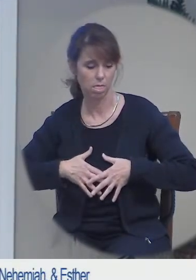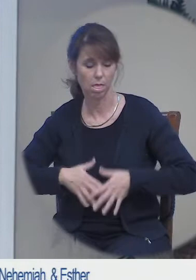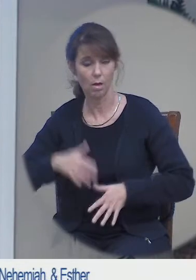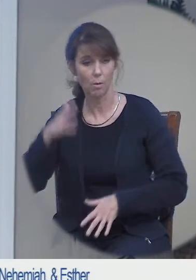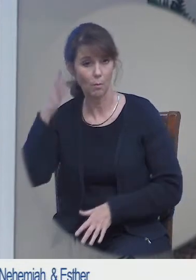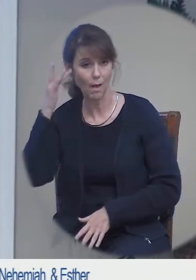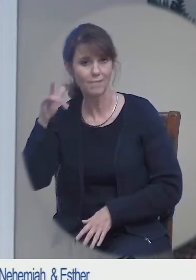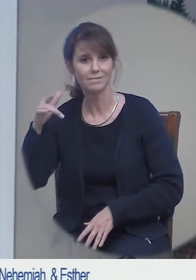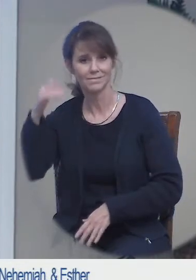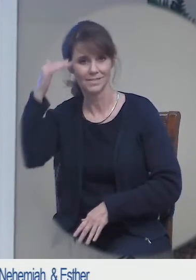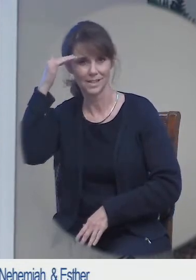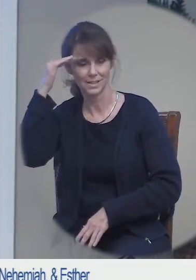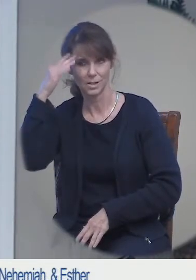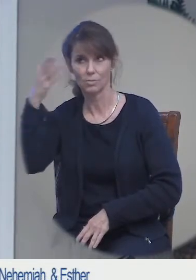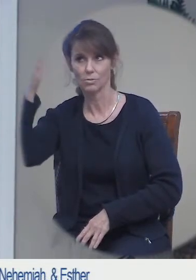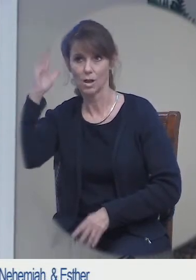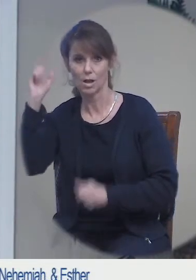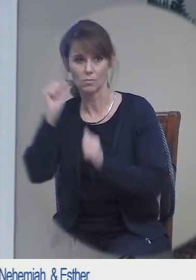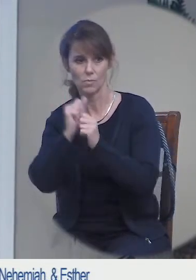overwhelmingly.